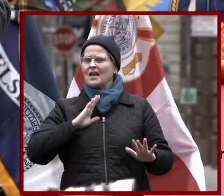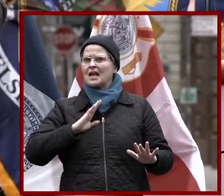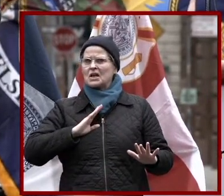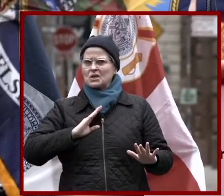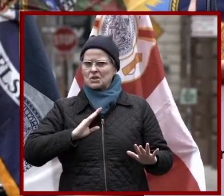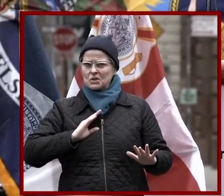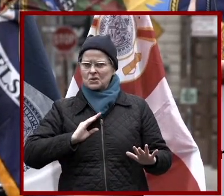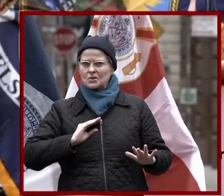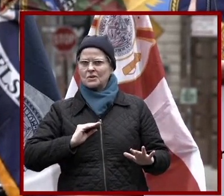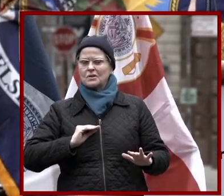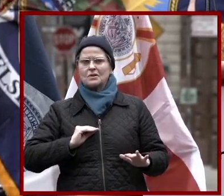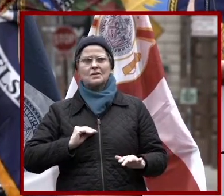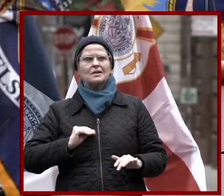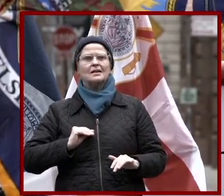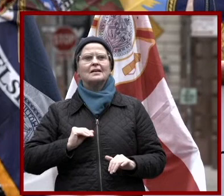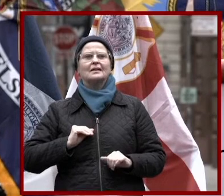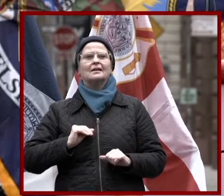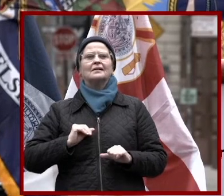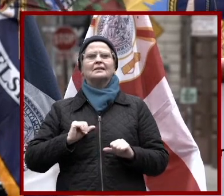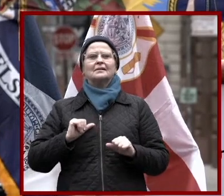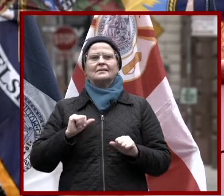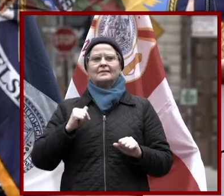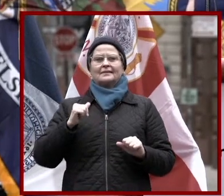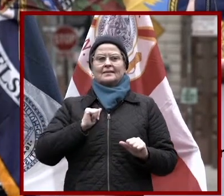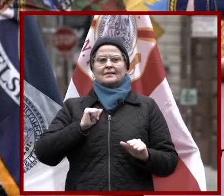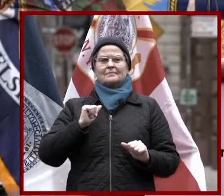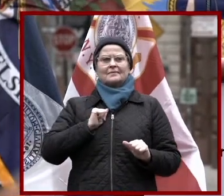snares I've